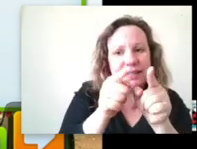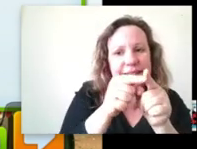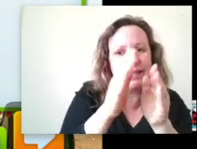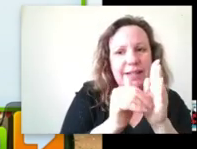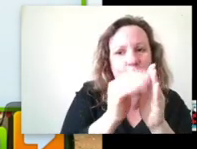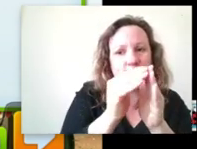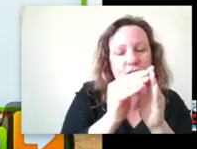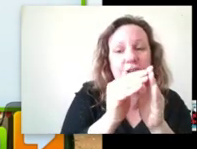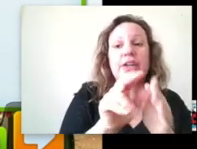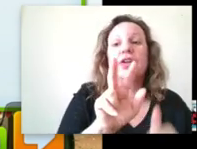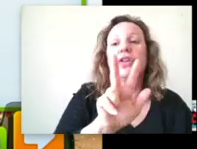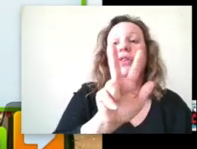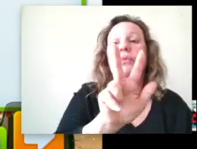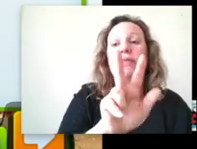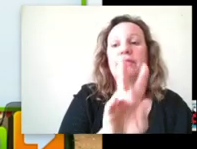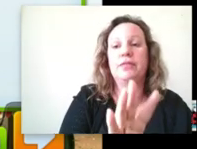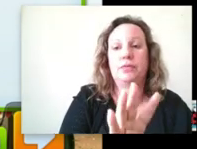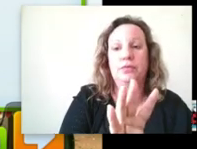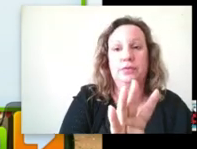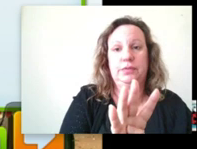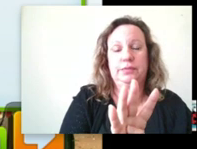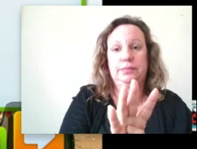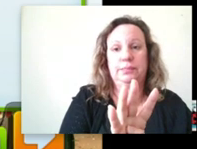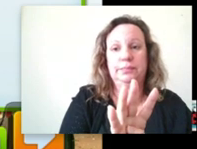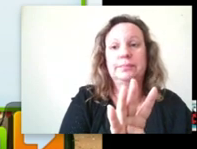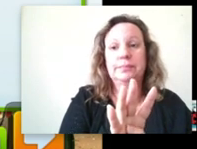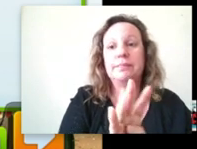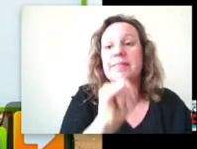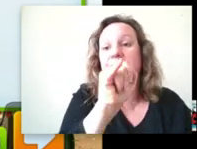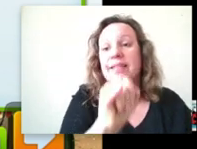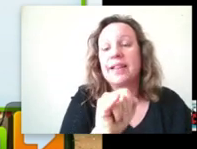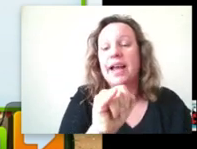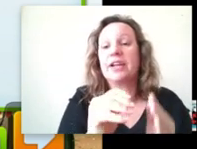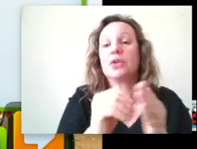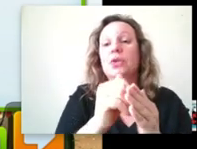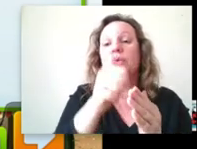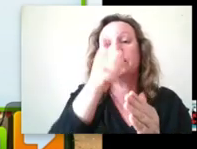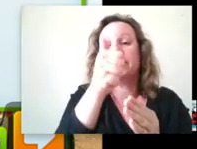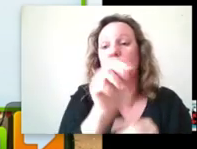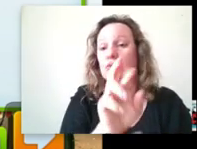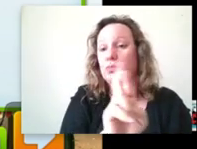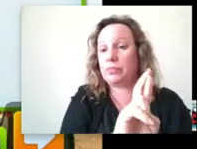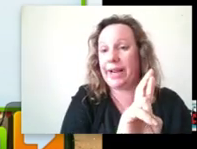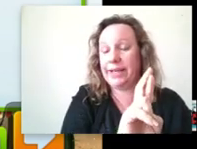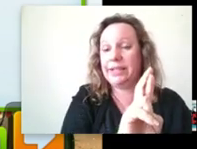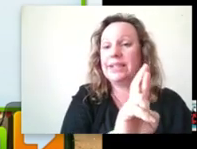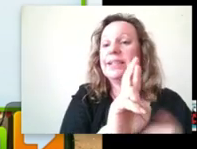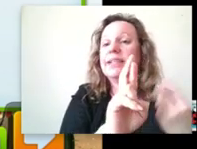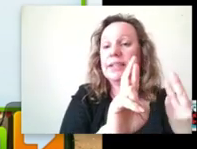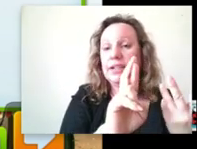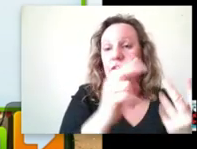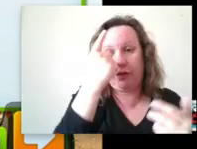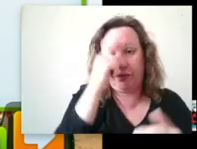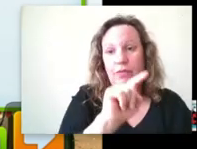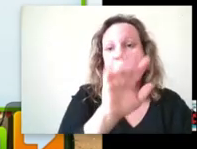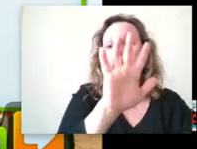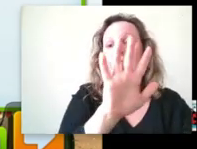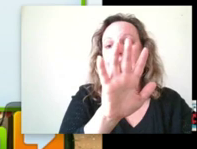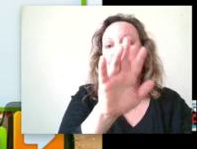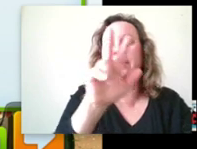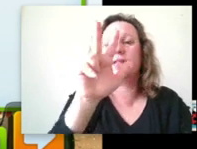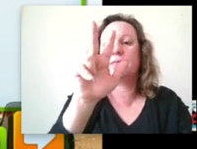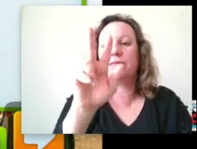The 3/4. The mark that's closer to the right end of the paintbrush is for 5